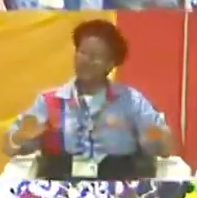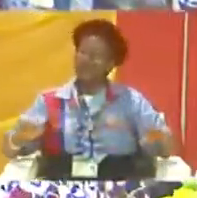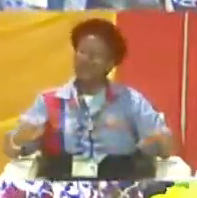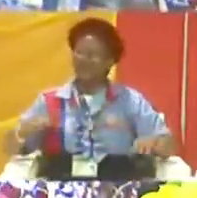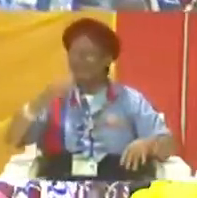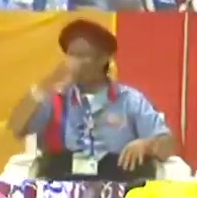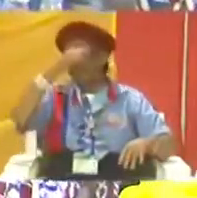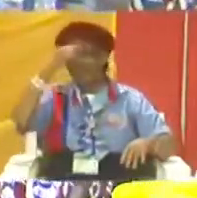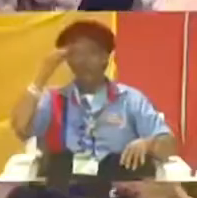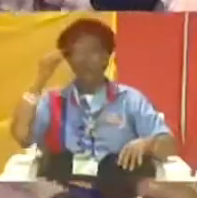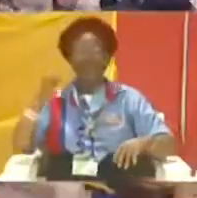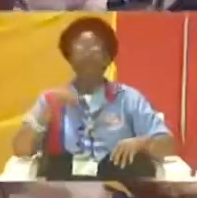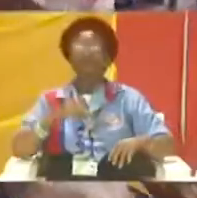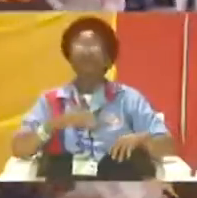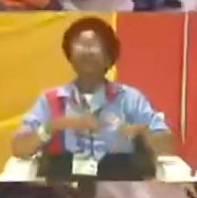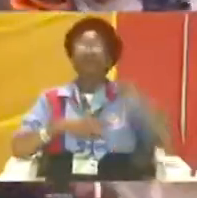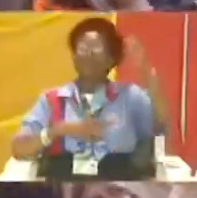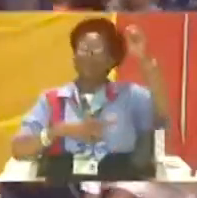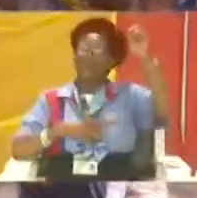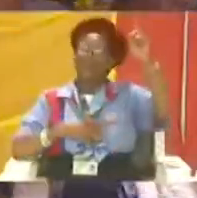Because my Father in heaven loves